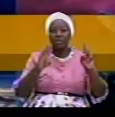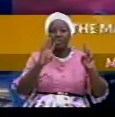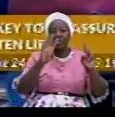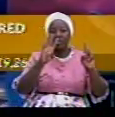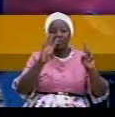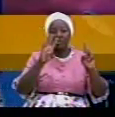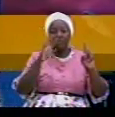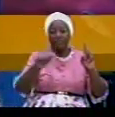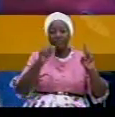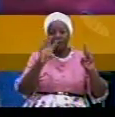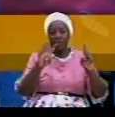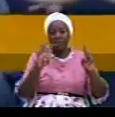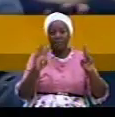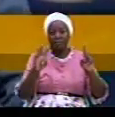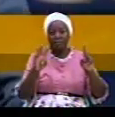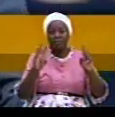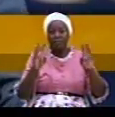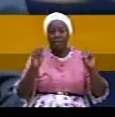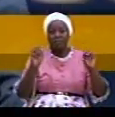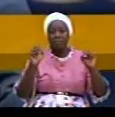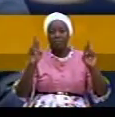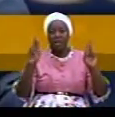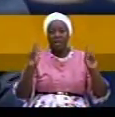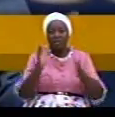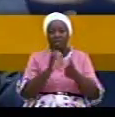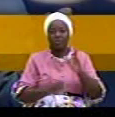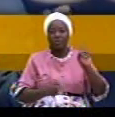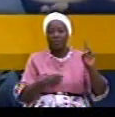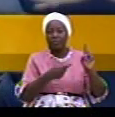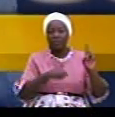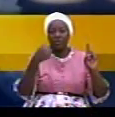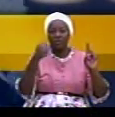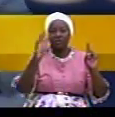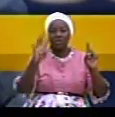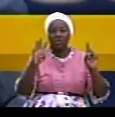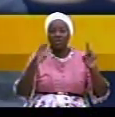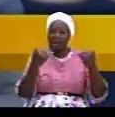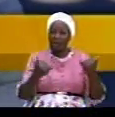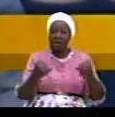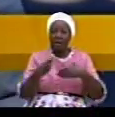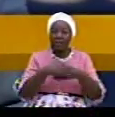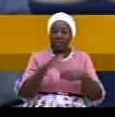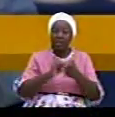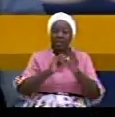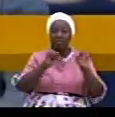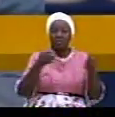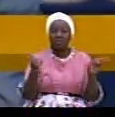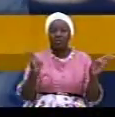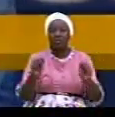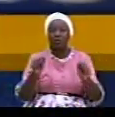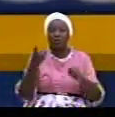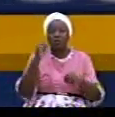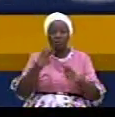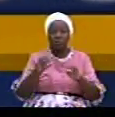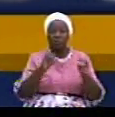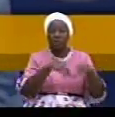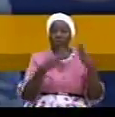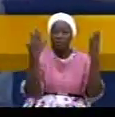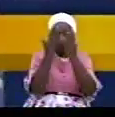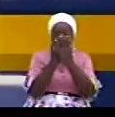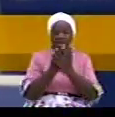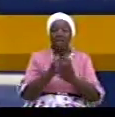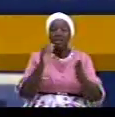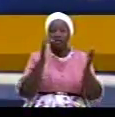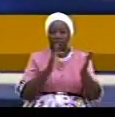Mark 1 verse 14. Now, after that John was put in prison, Jesus